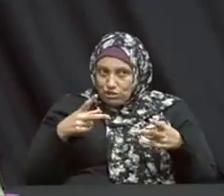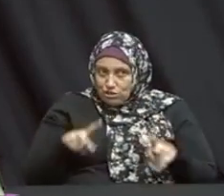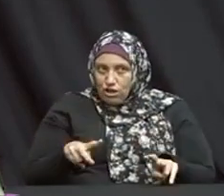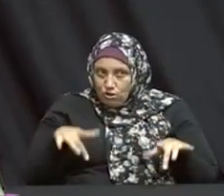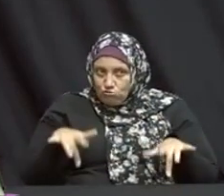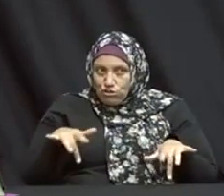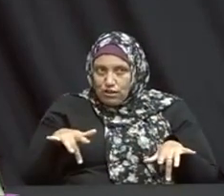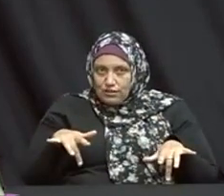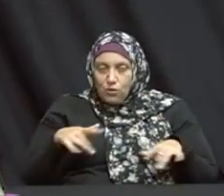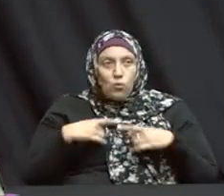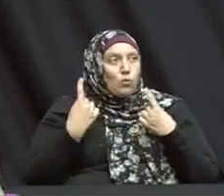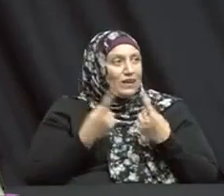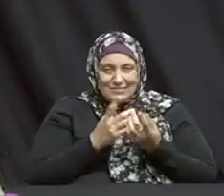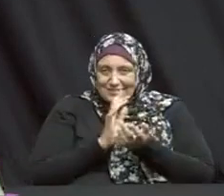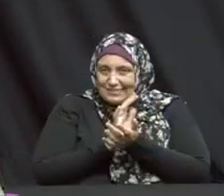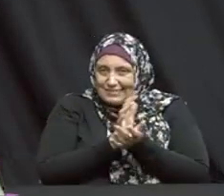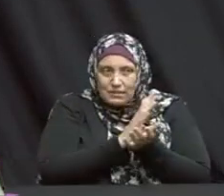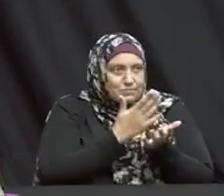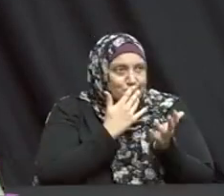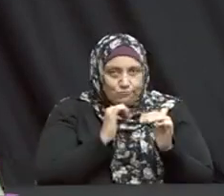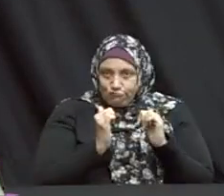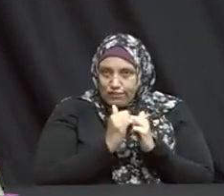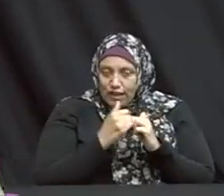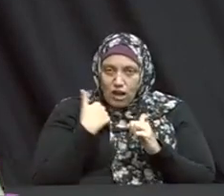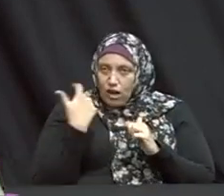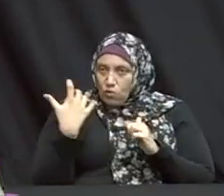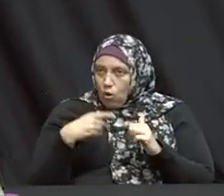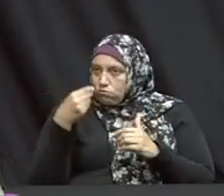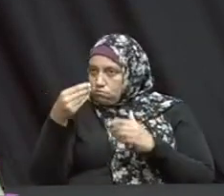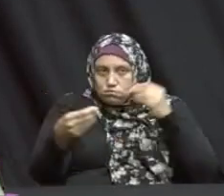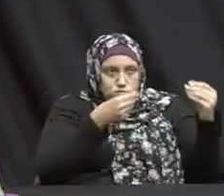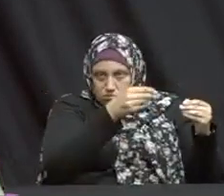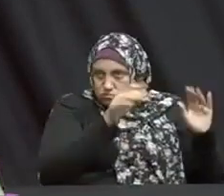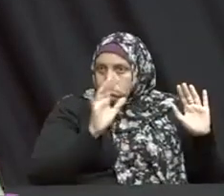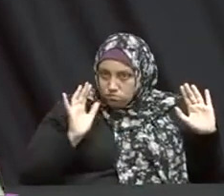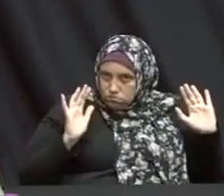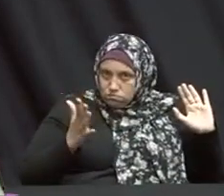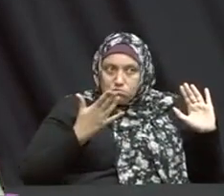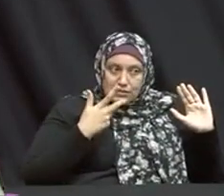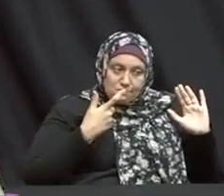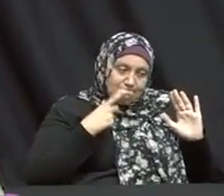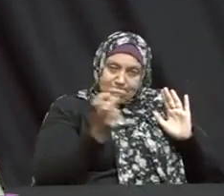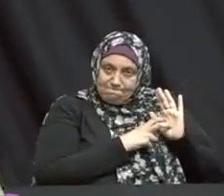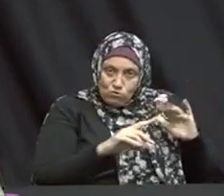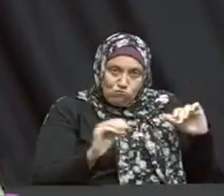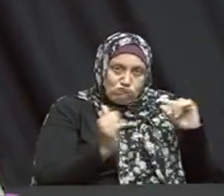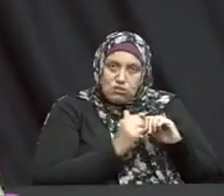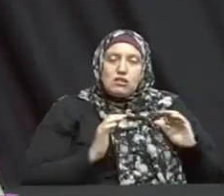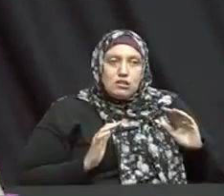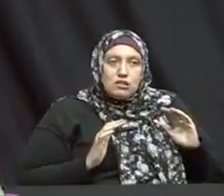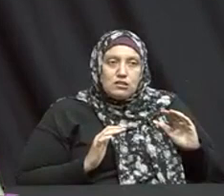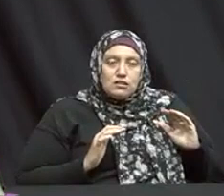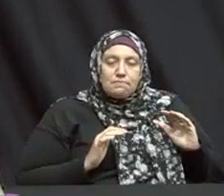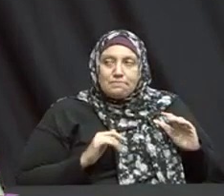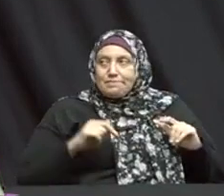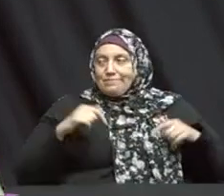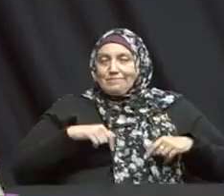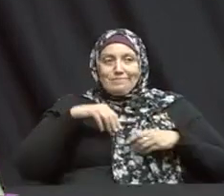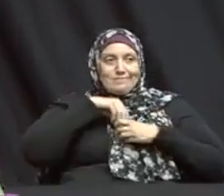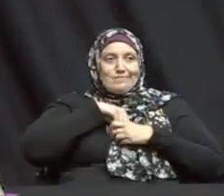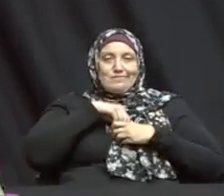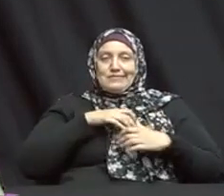trying to impose agreements on family members, and family members in effect succumb